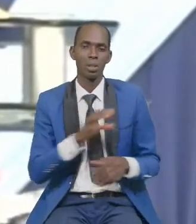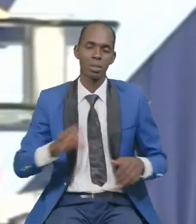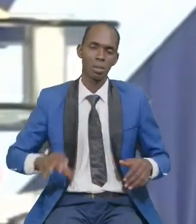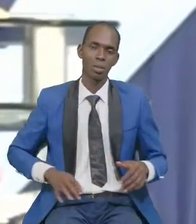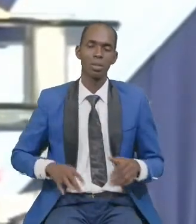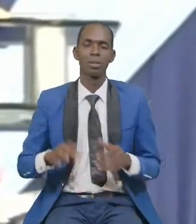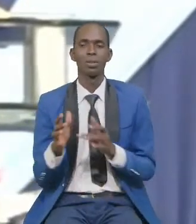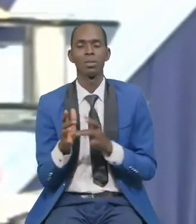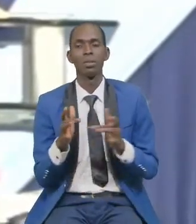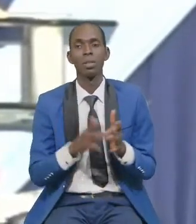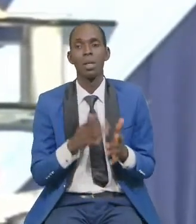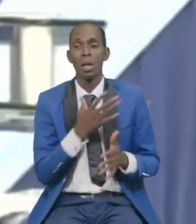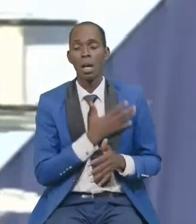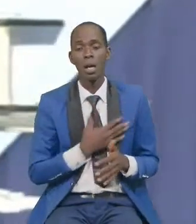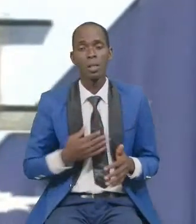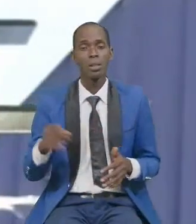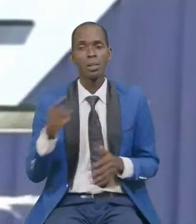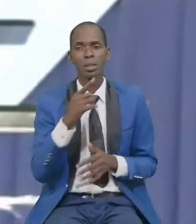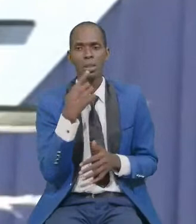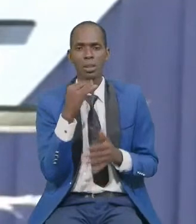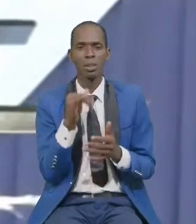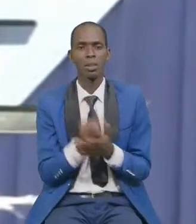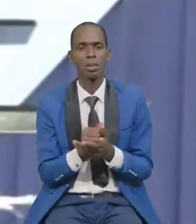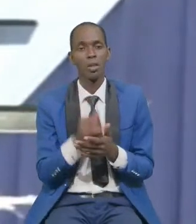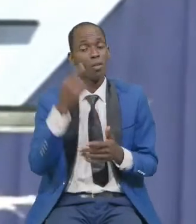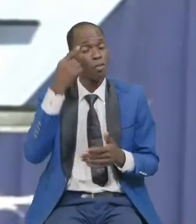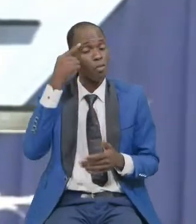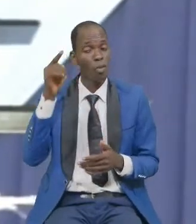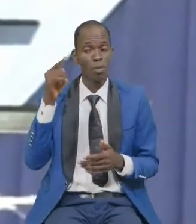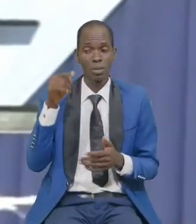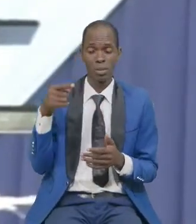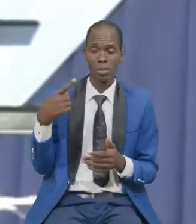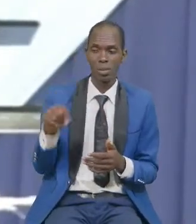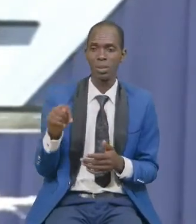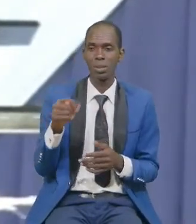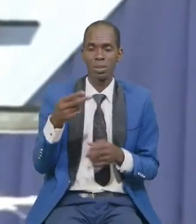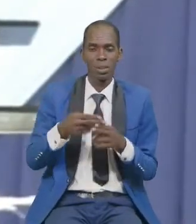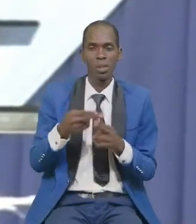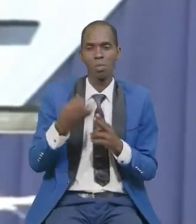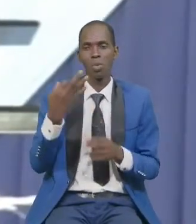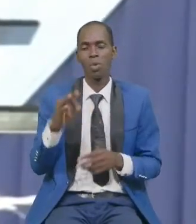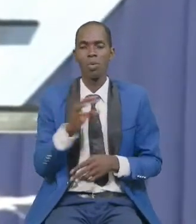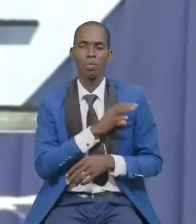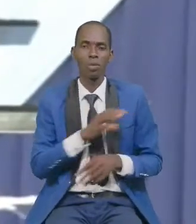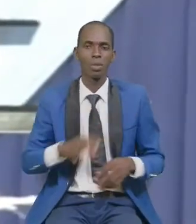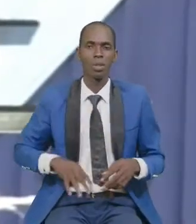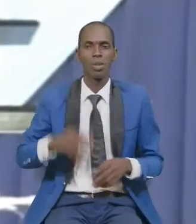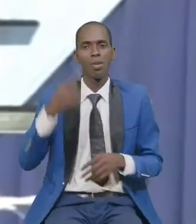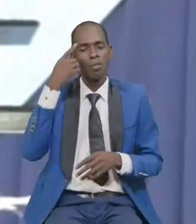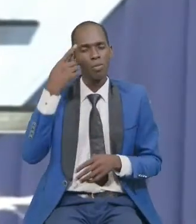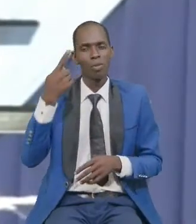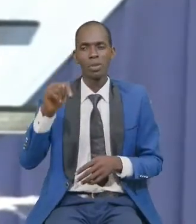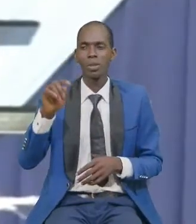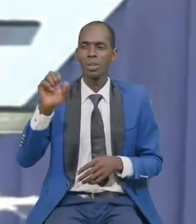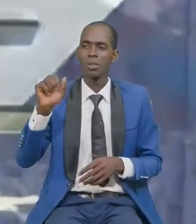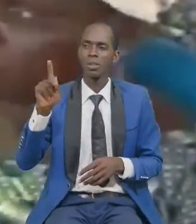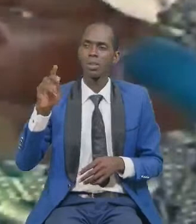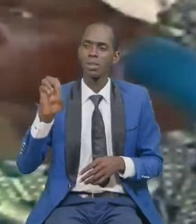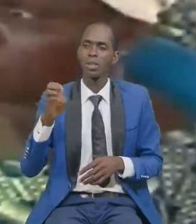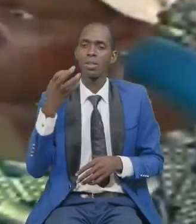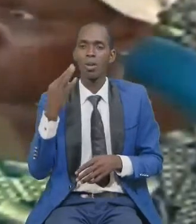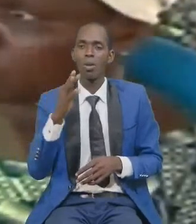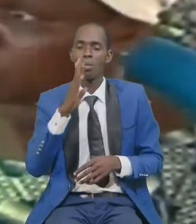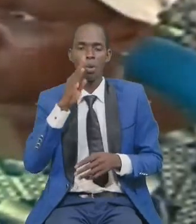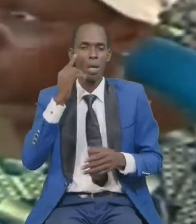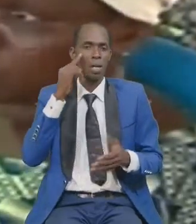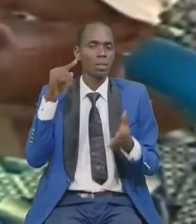Christ. And they say, for the sake of Christ, for the sake of identification, for the